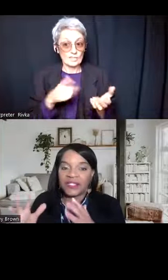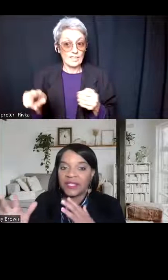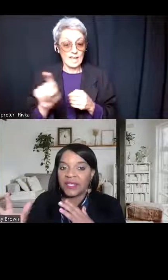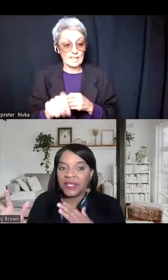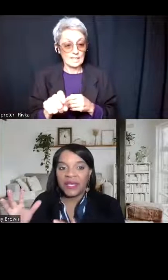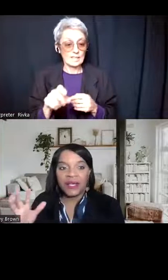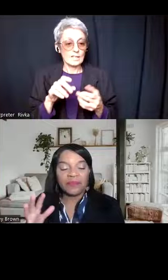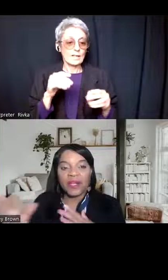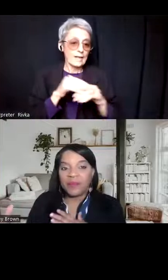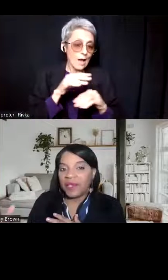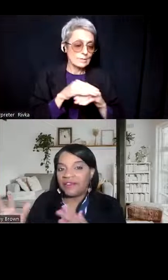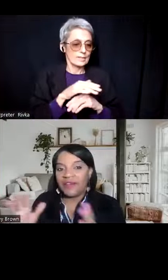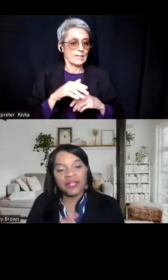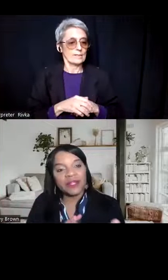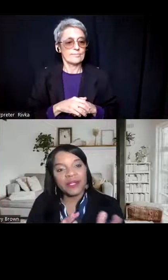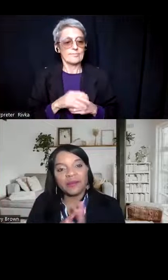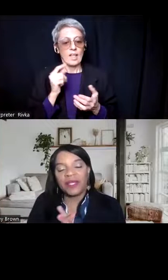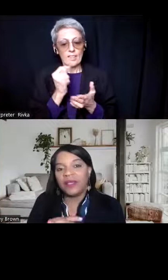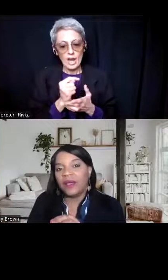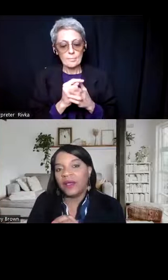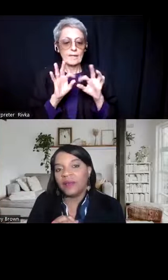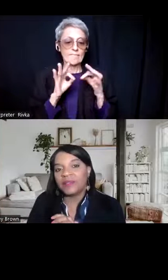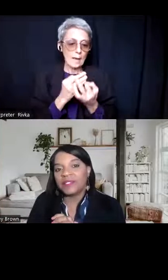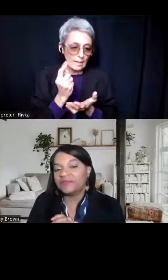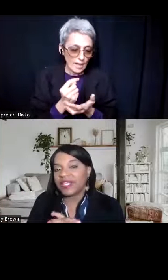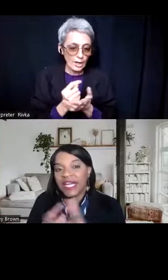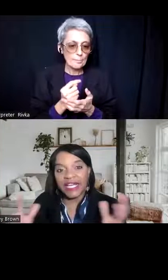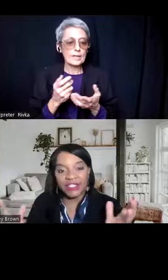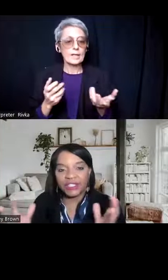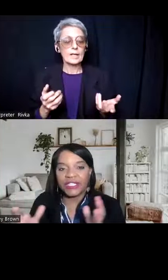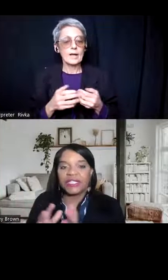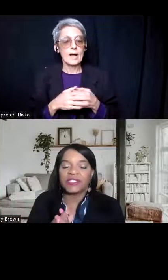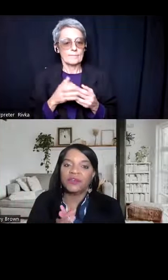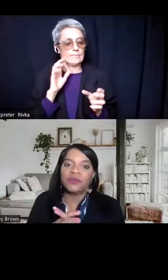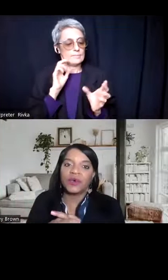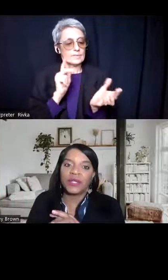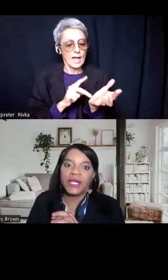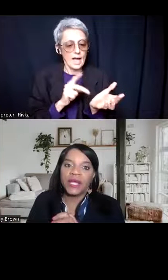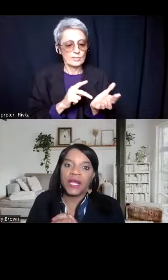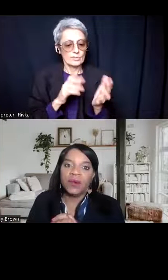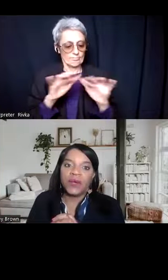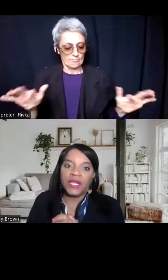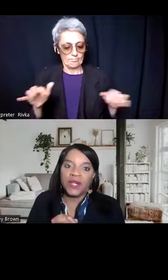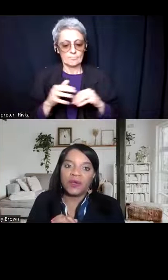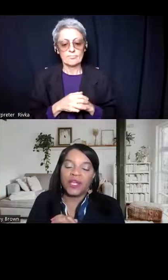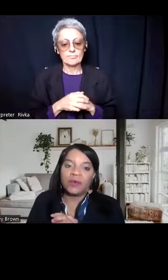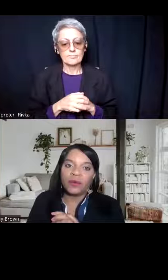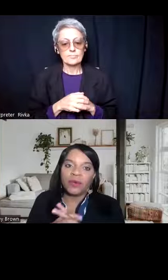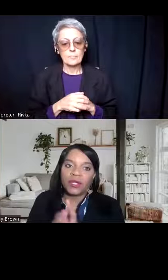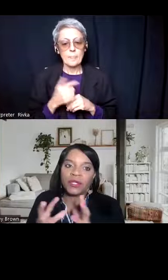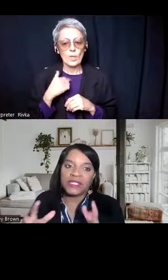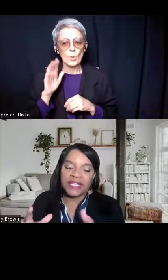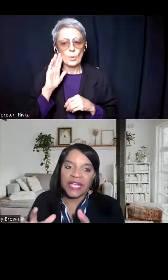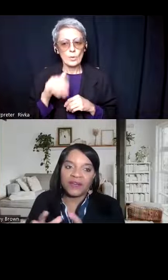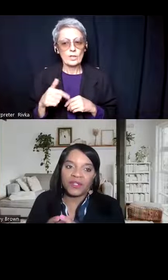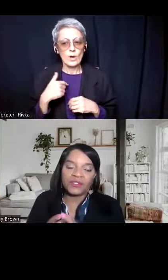of counseling, therapy, family therapy, psychiatry, and so forth, we know that